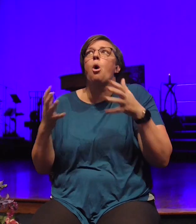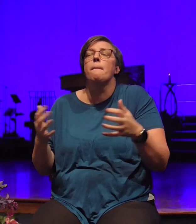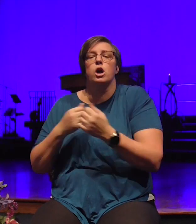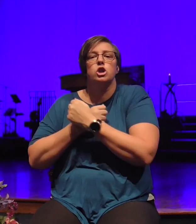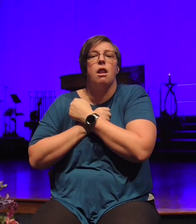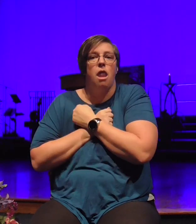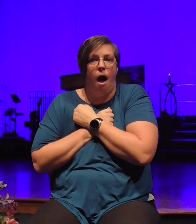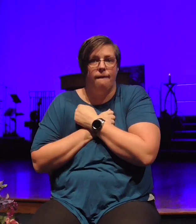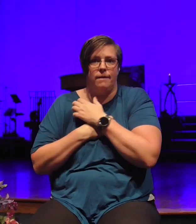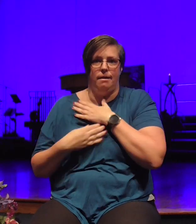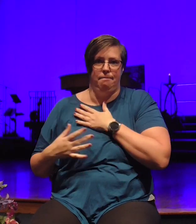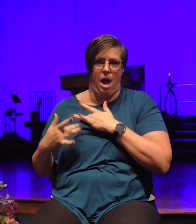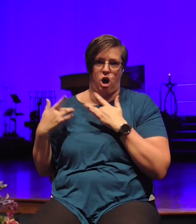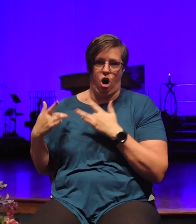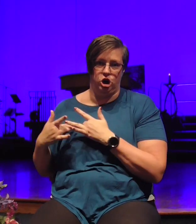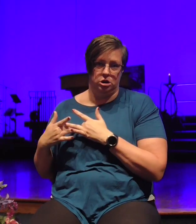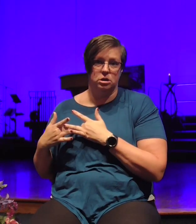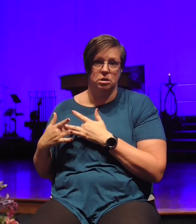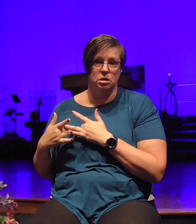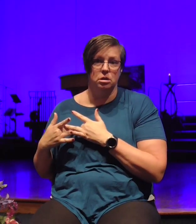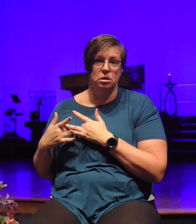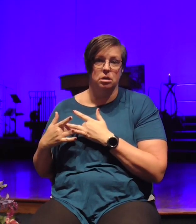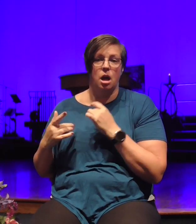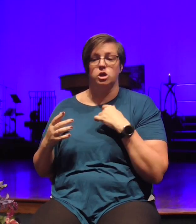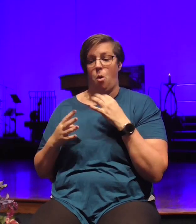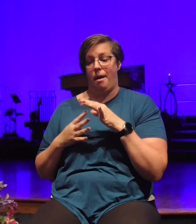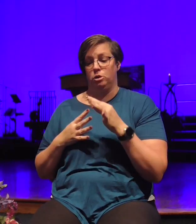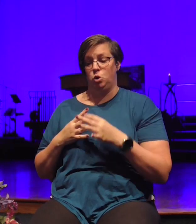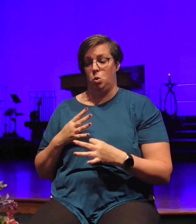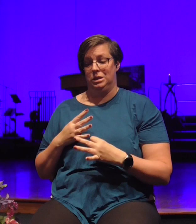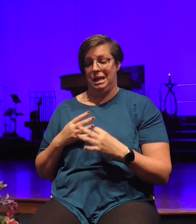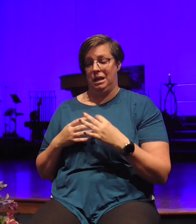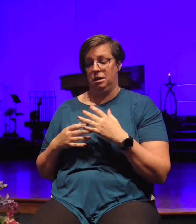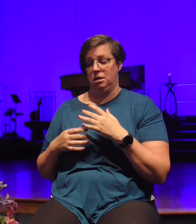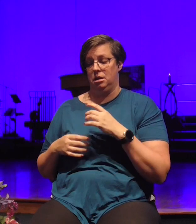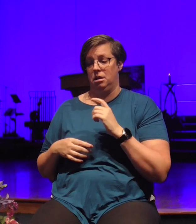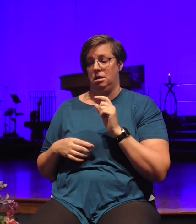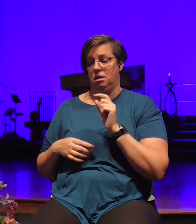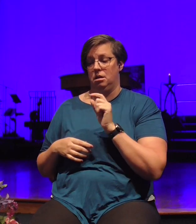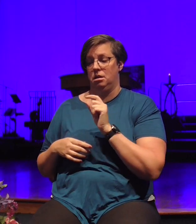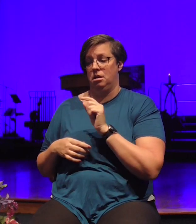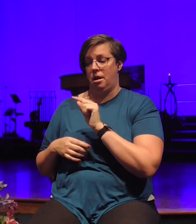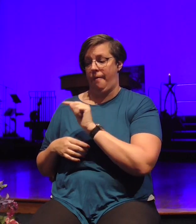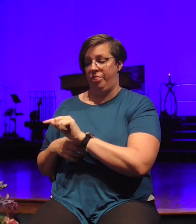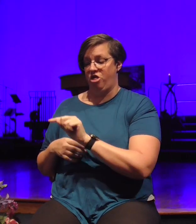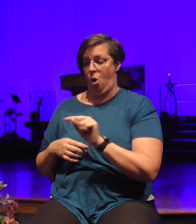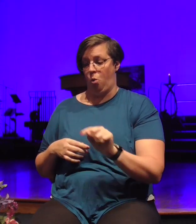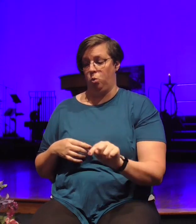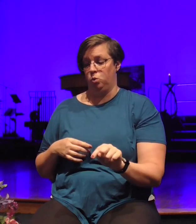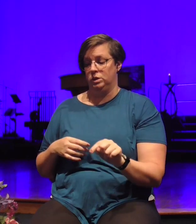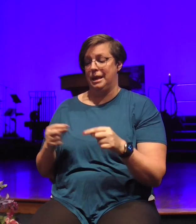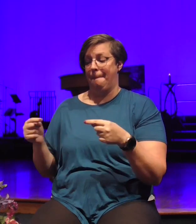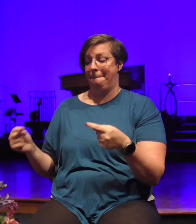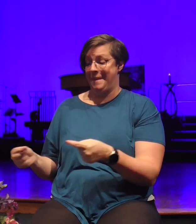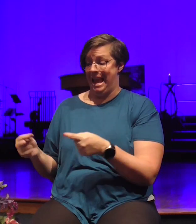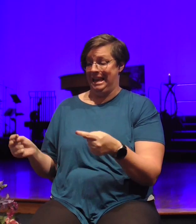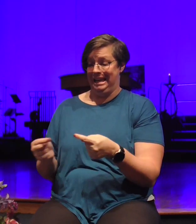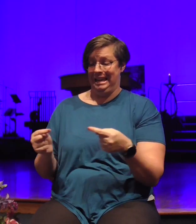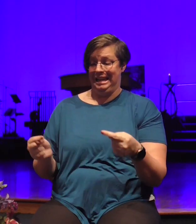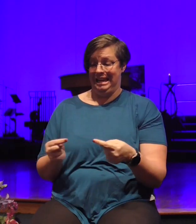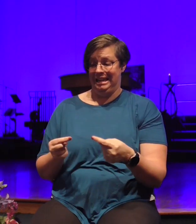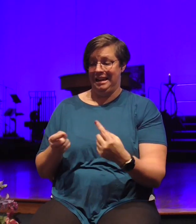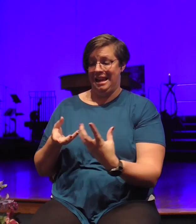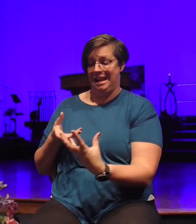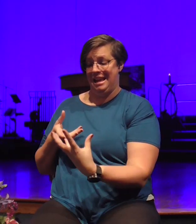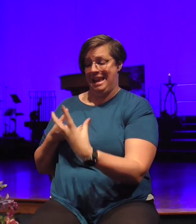heart. And I can choose to bring those issues of pain into my innocent, holy,